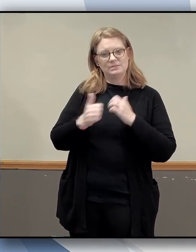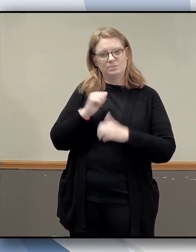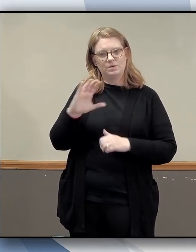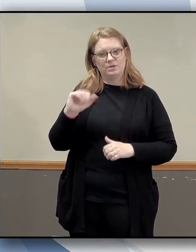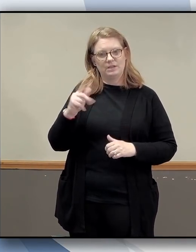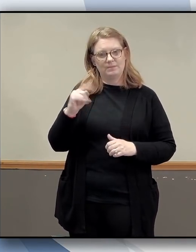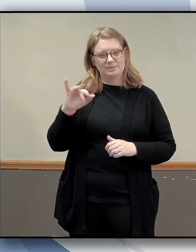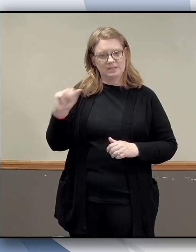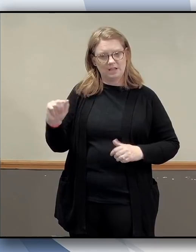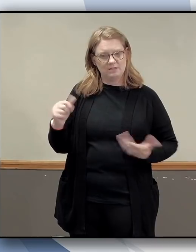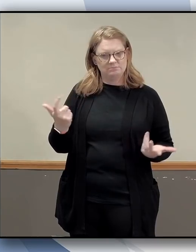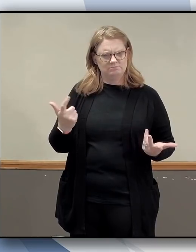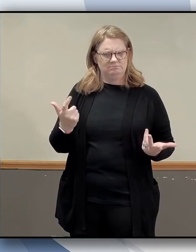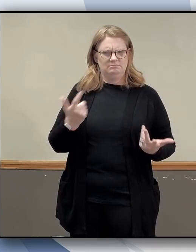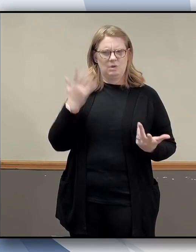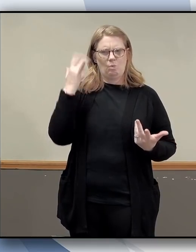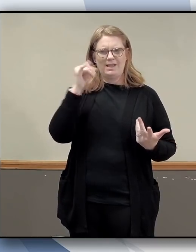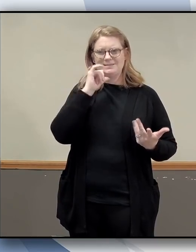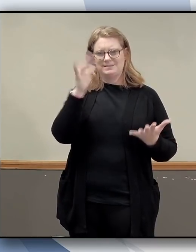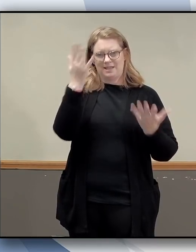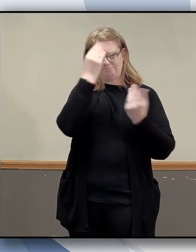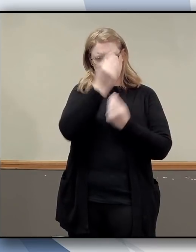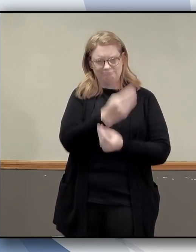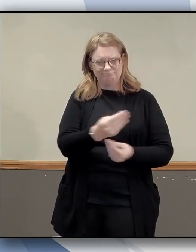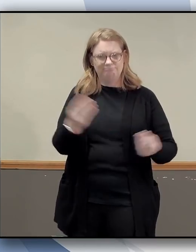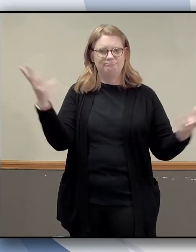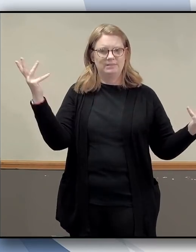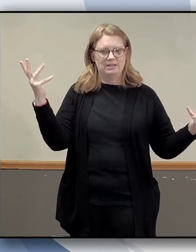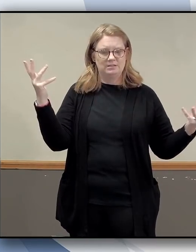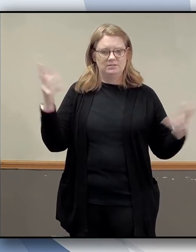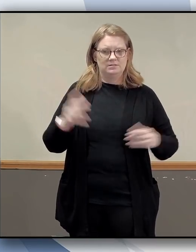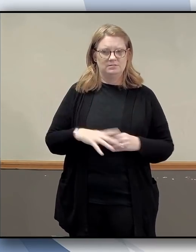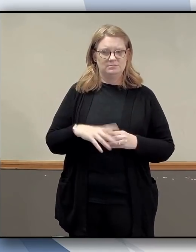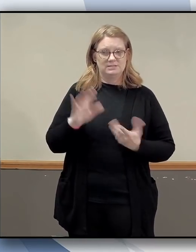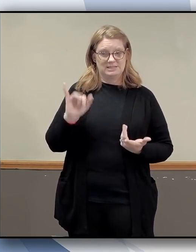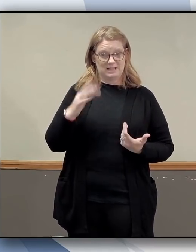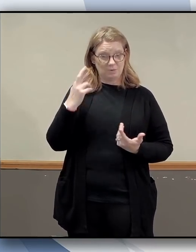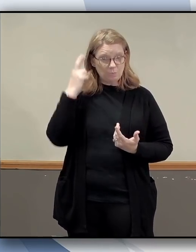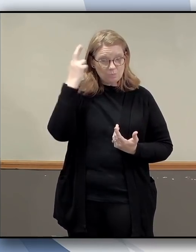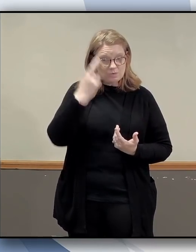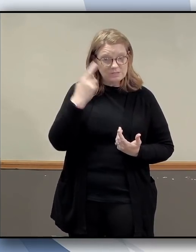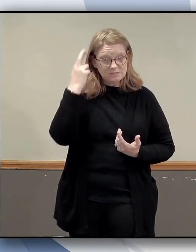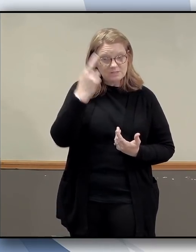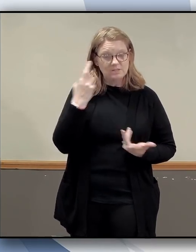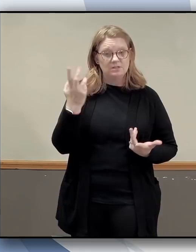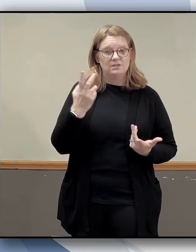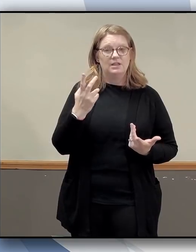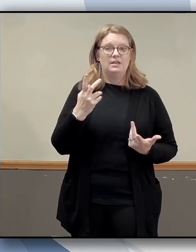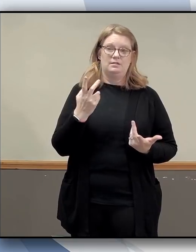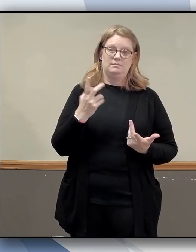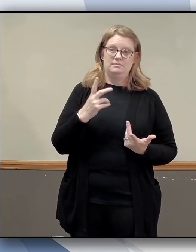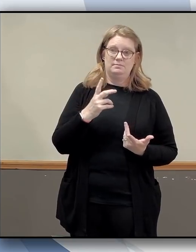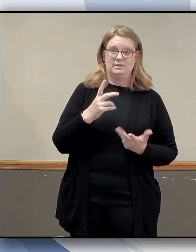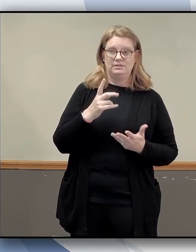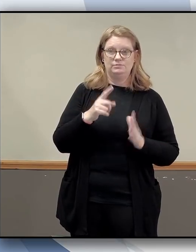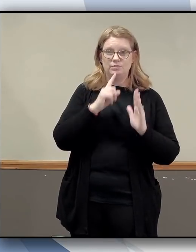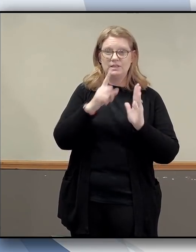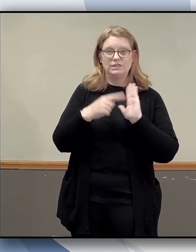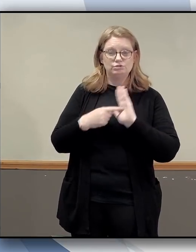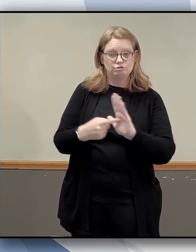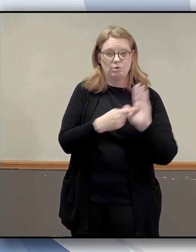this information shared more publicly? Is it because it underlines how serious things have become in North Dakota to the